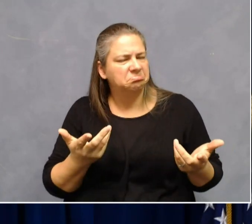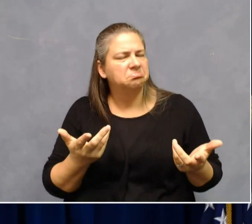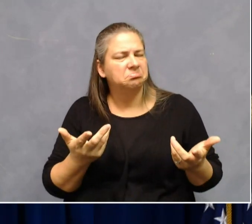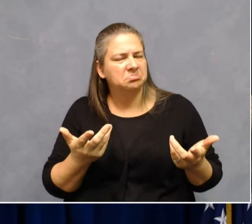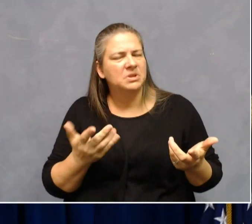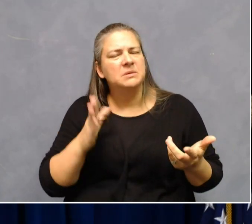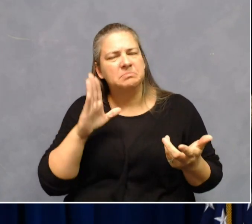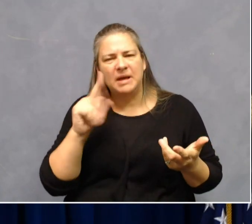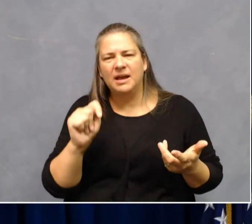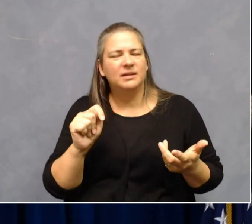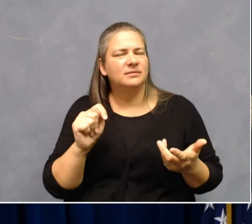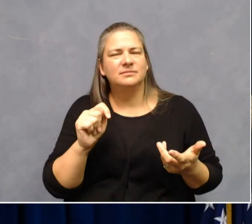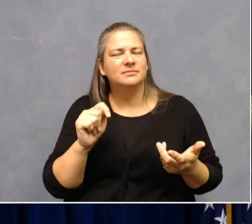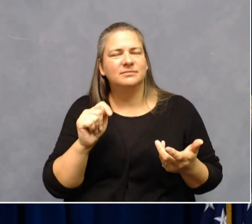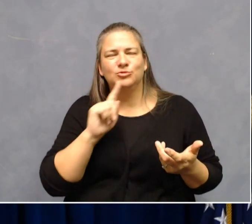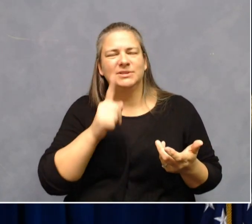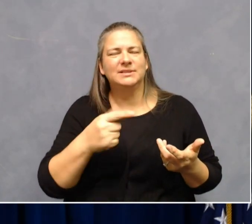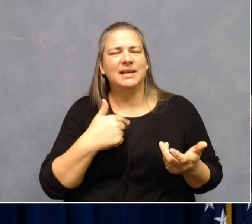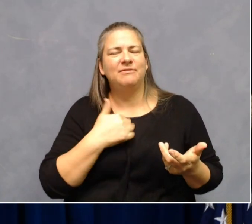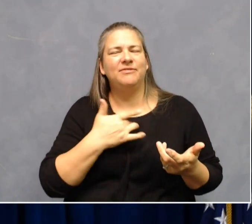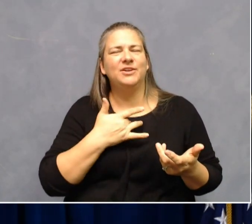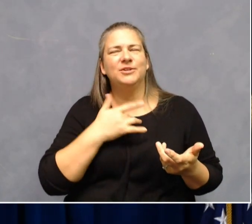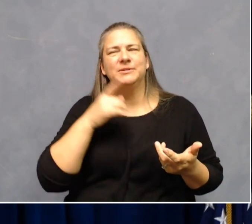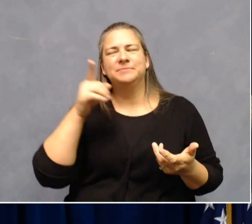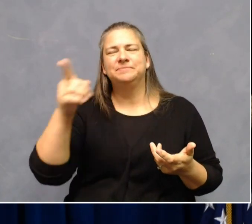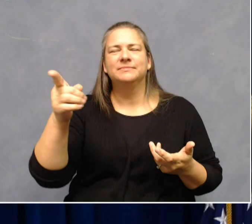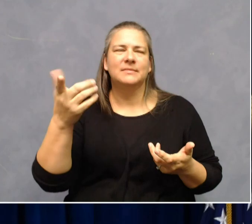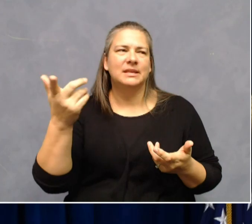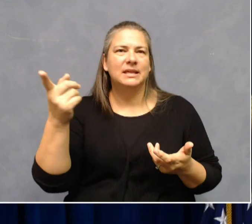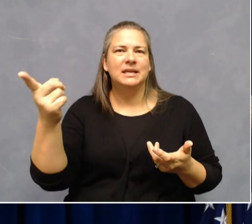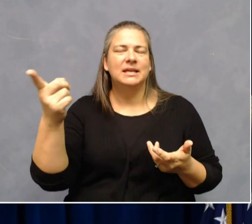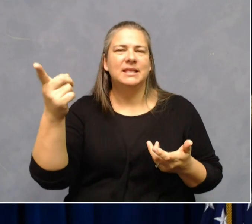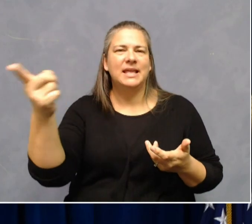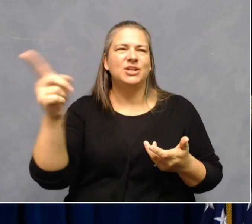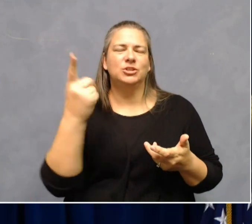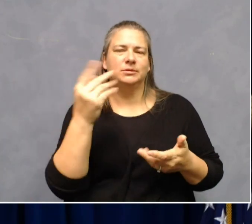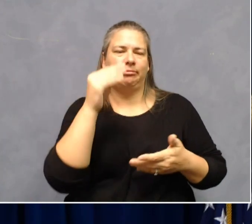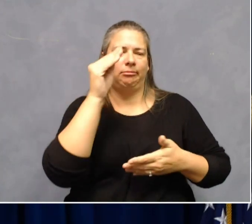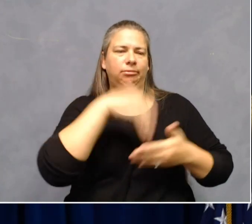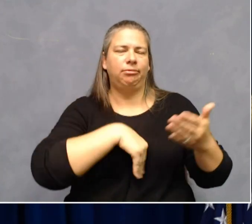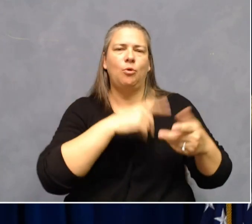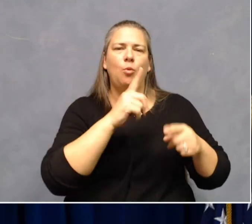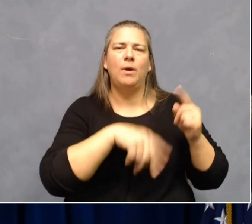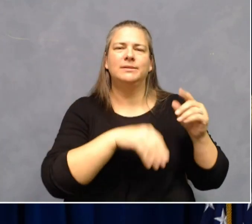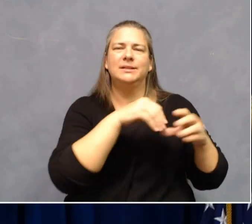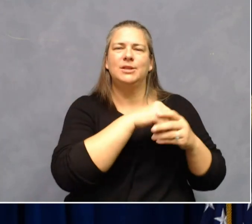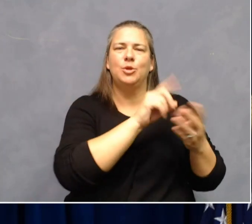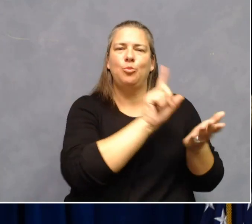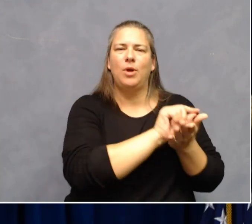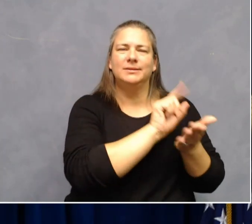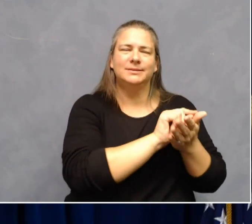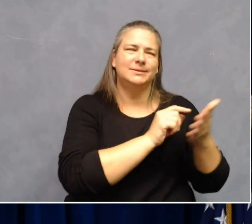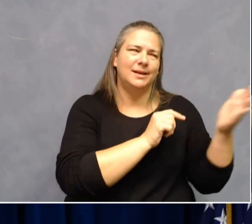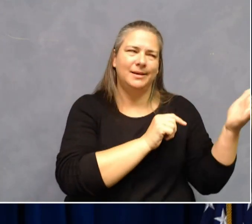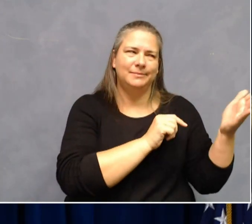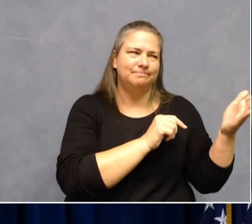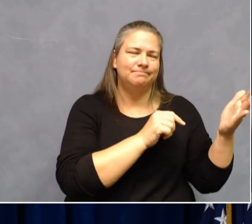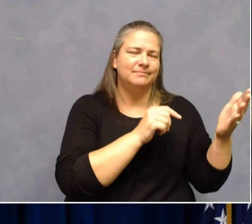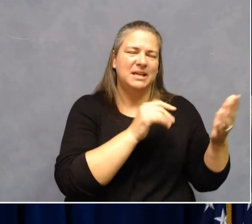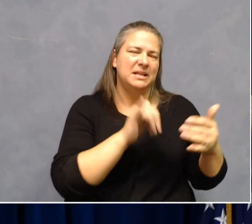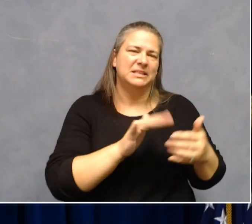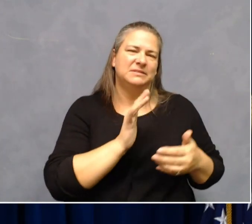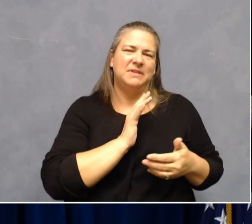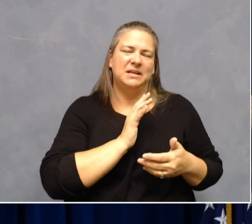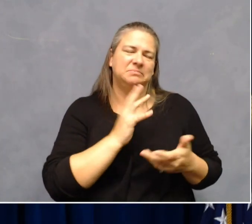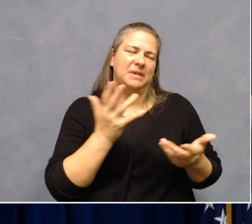just rereading some things that have been in the press, and then I think one of them doesn't think I ski very well. I can live with that. Going